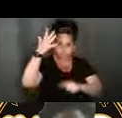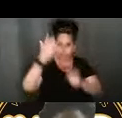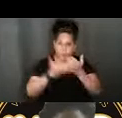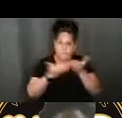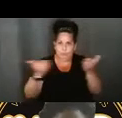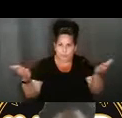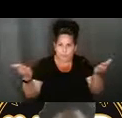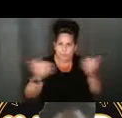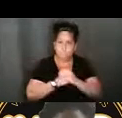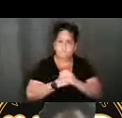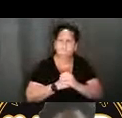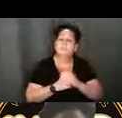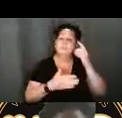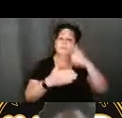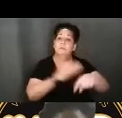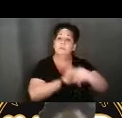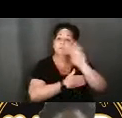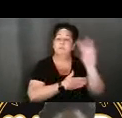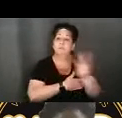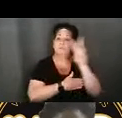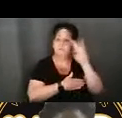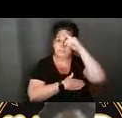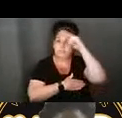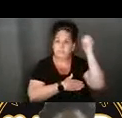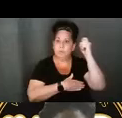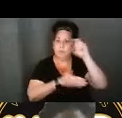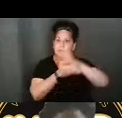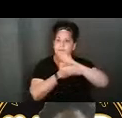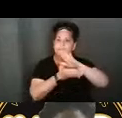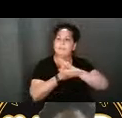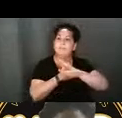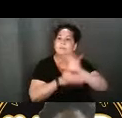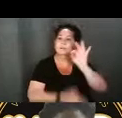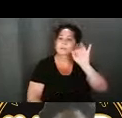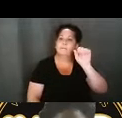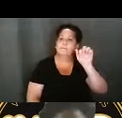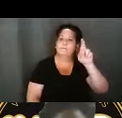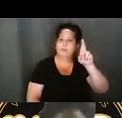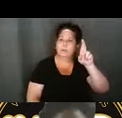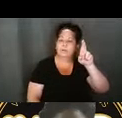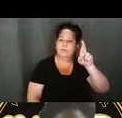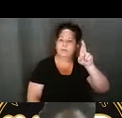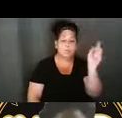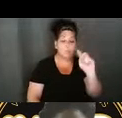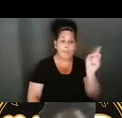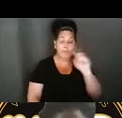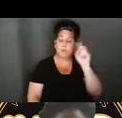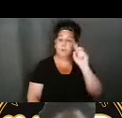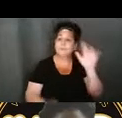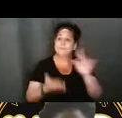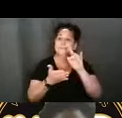Wednesday is our event, our summer academic fair on the campus of Central Georgia Technical College,